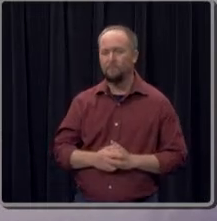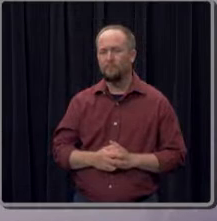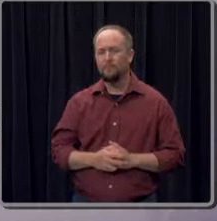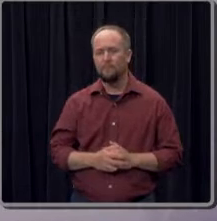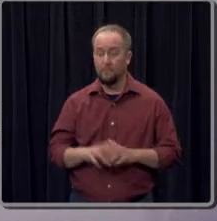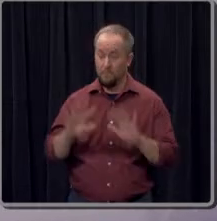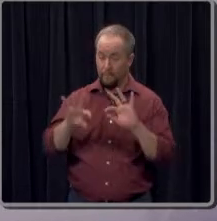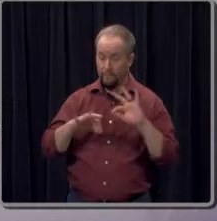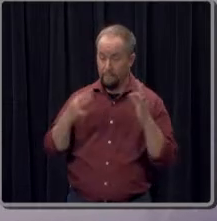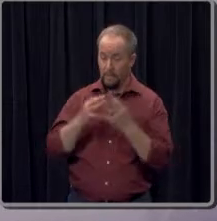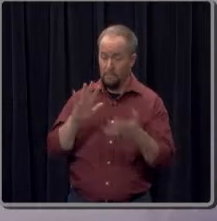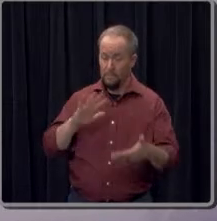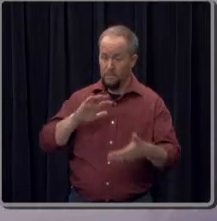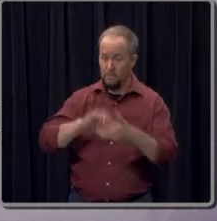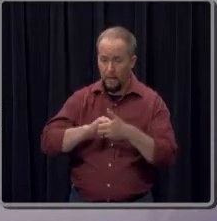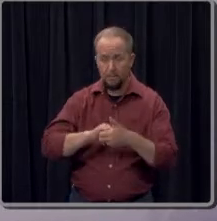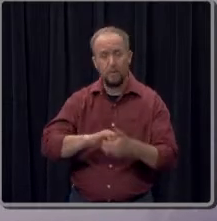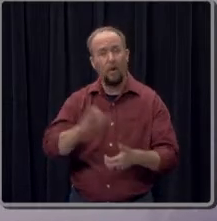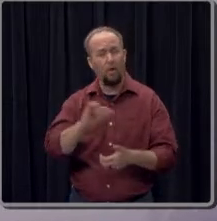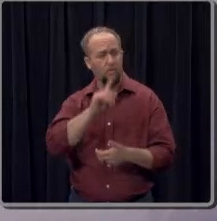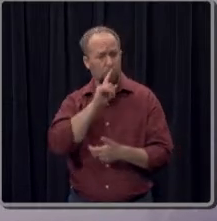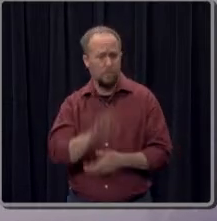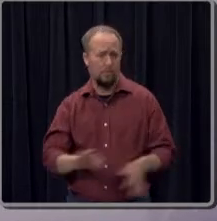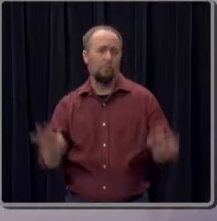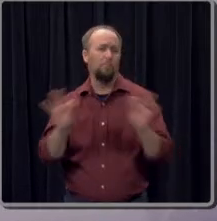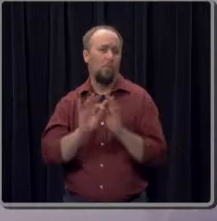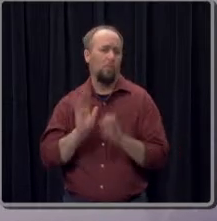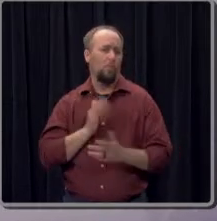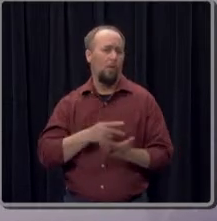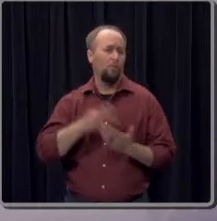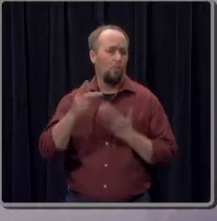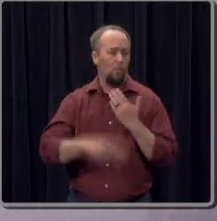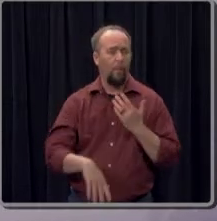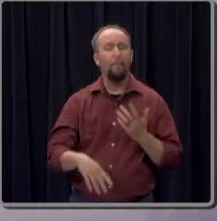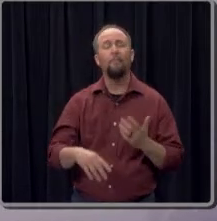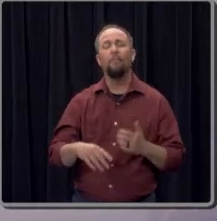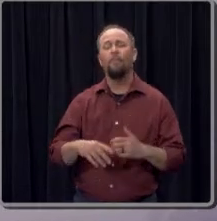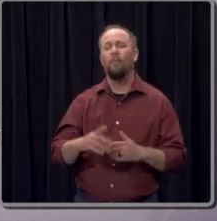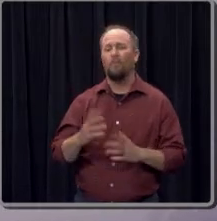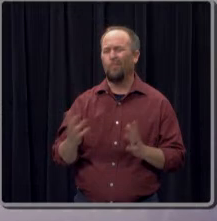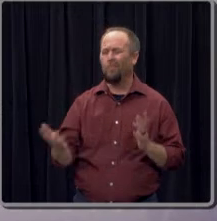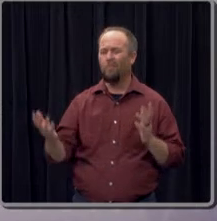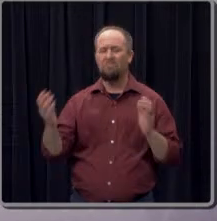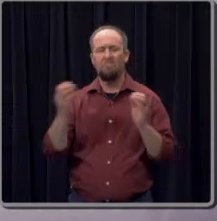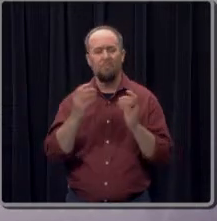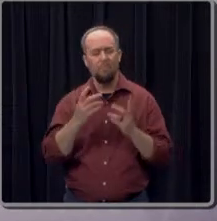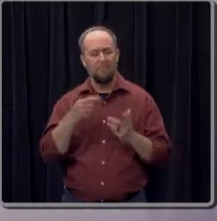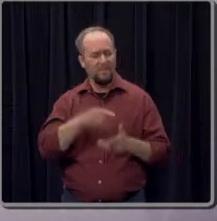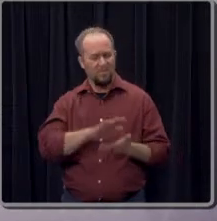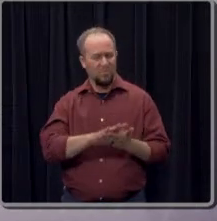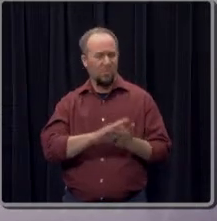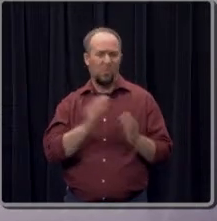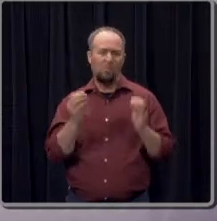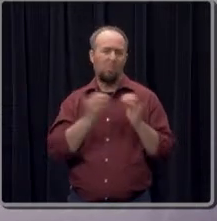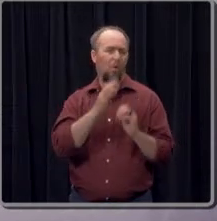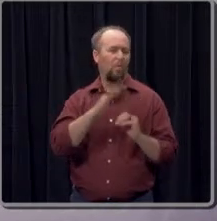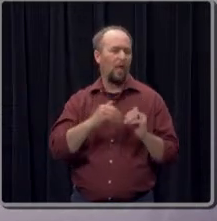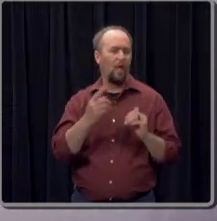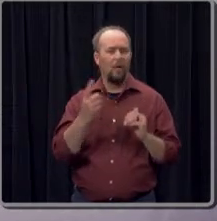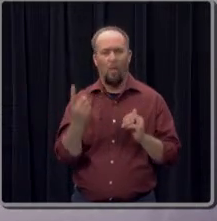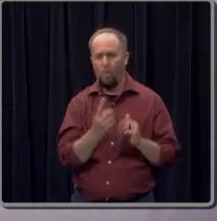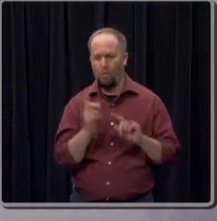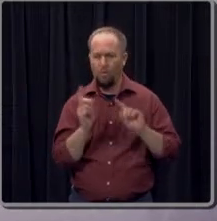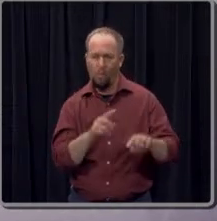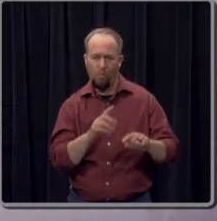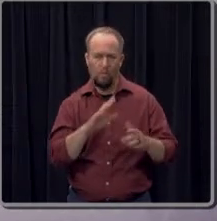Family engagement is another really big piece of our program. Head Start is way more than just the preschool classroom. We're